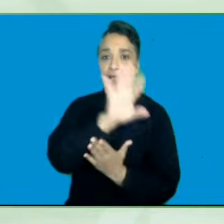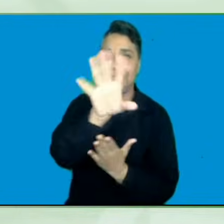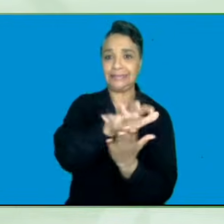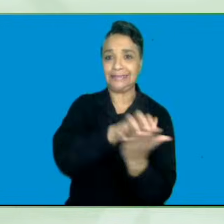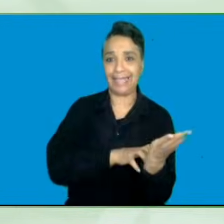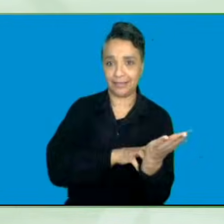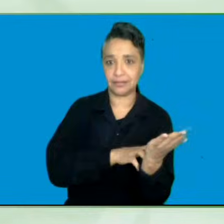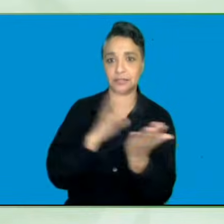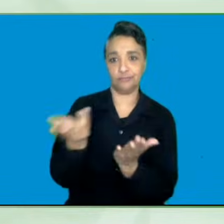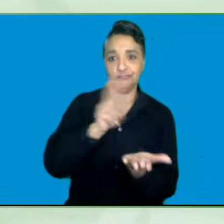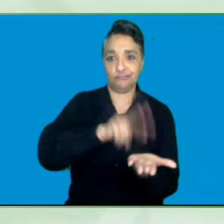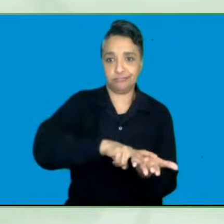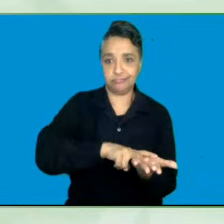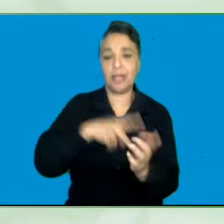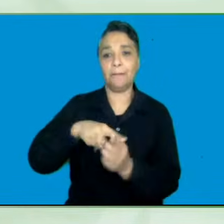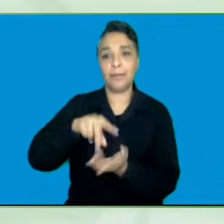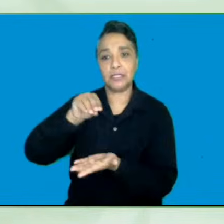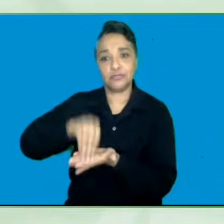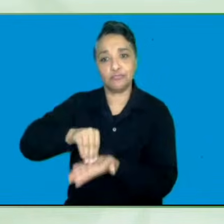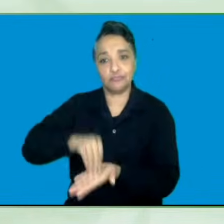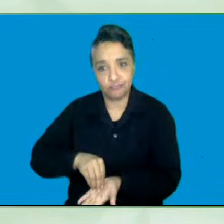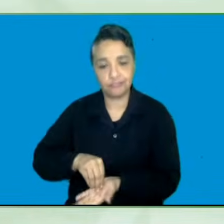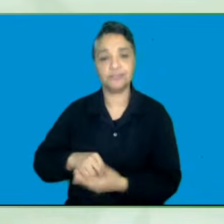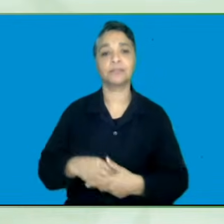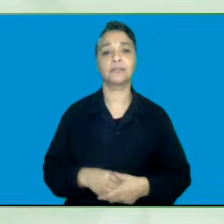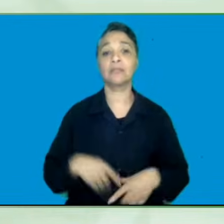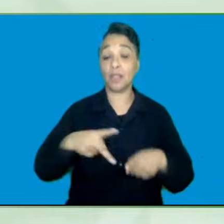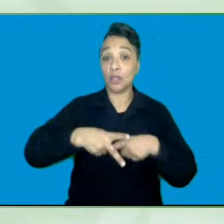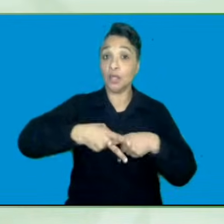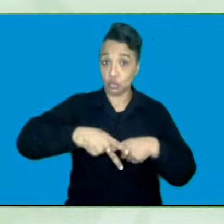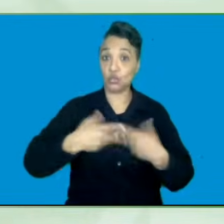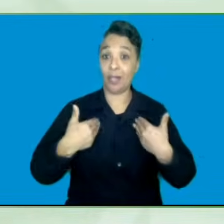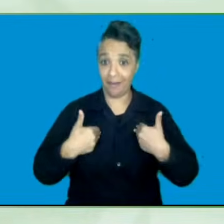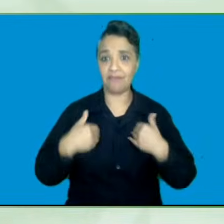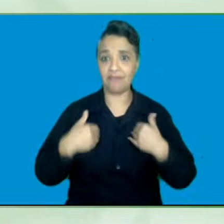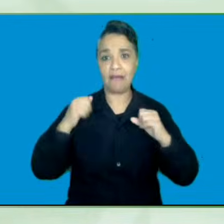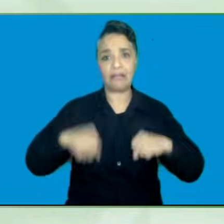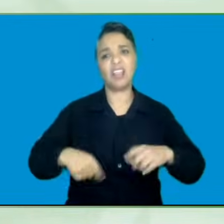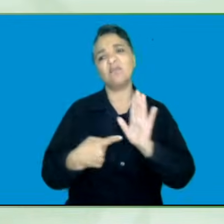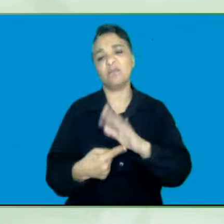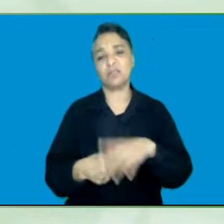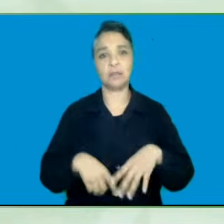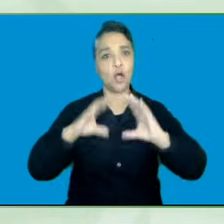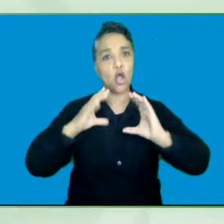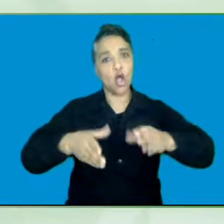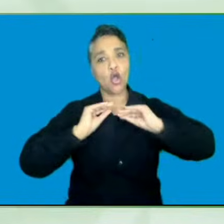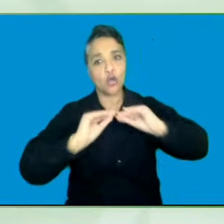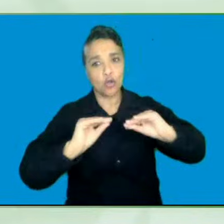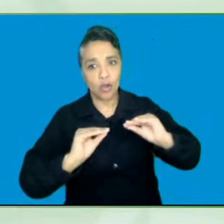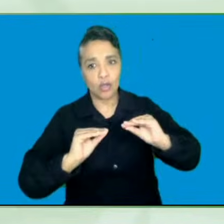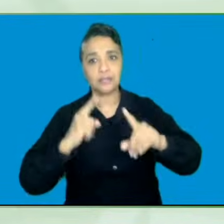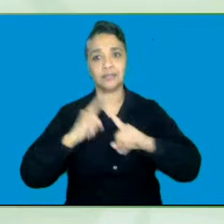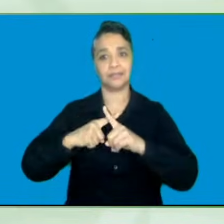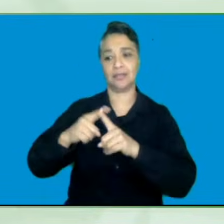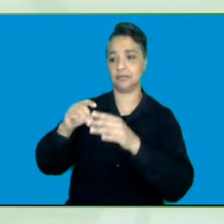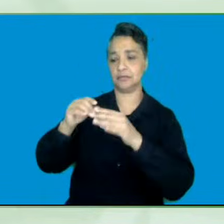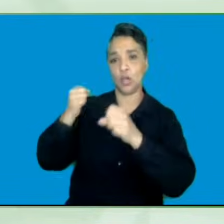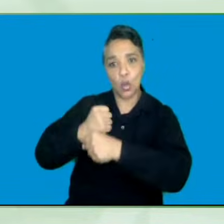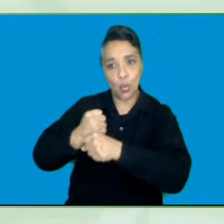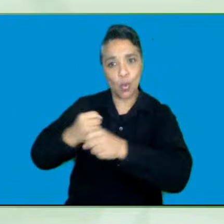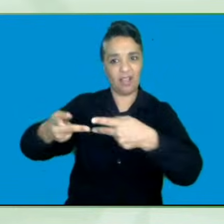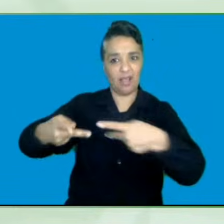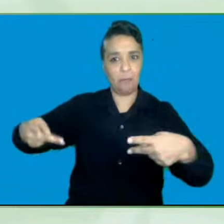generally. These are tools that obviously could be used in a classroom or in a workplace setting.